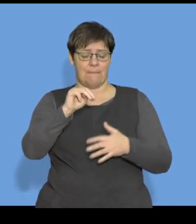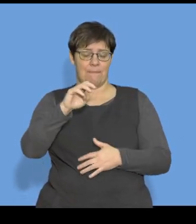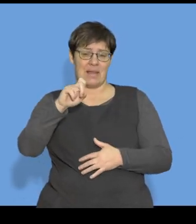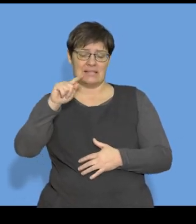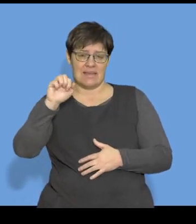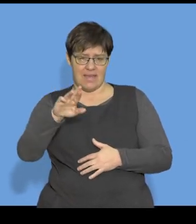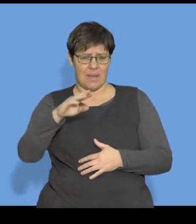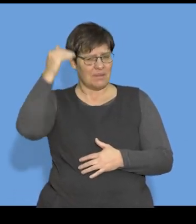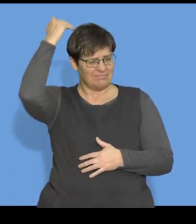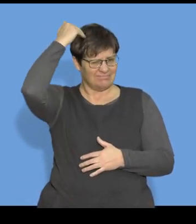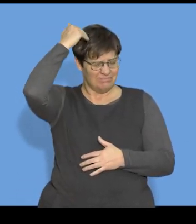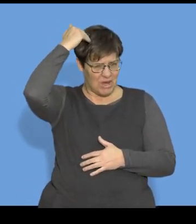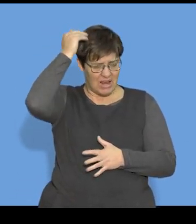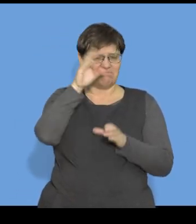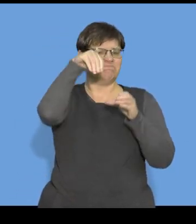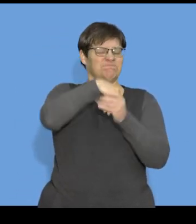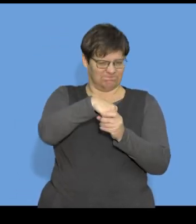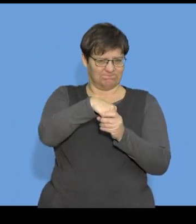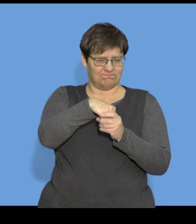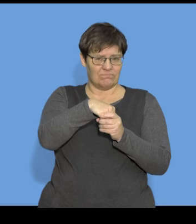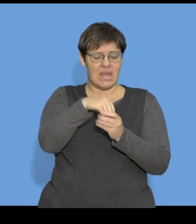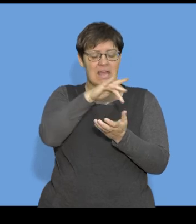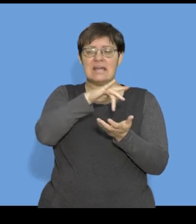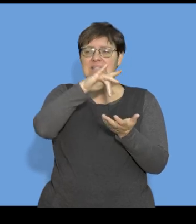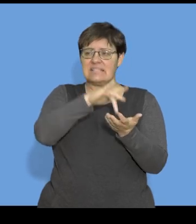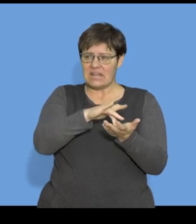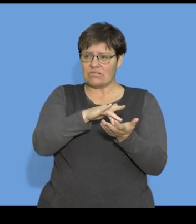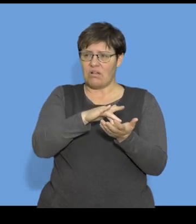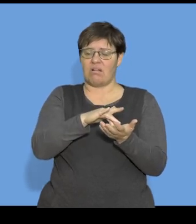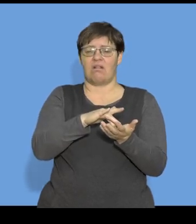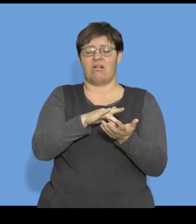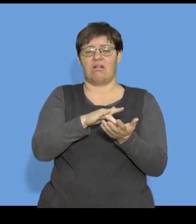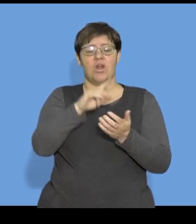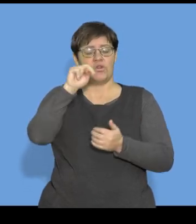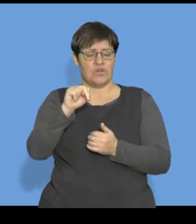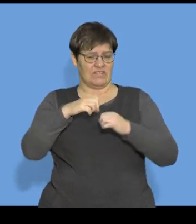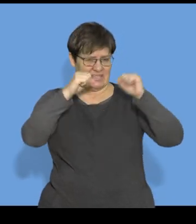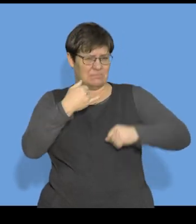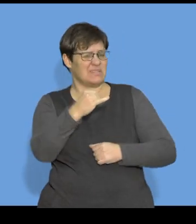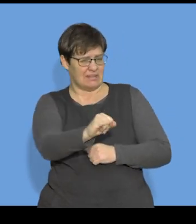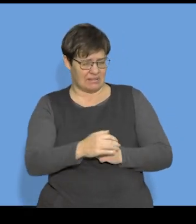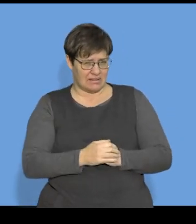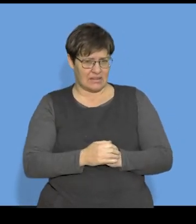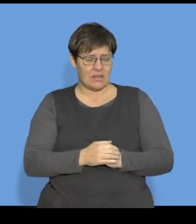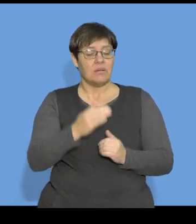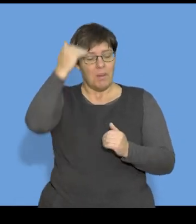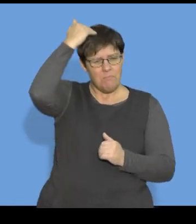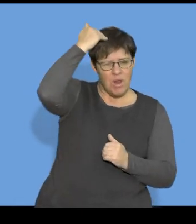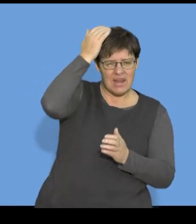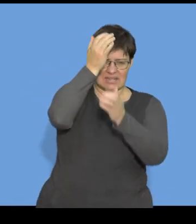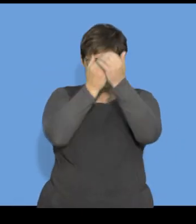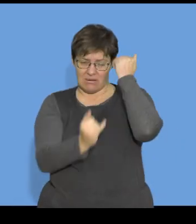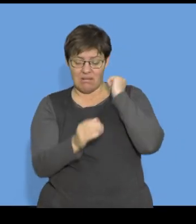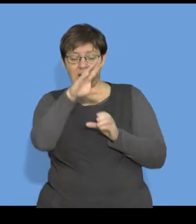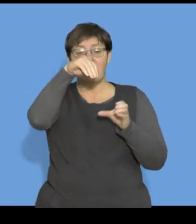part of the brain. We are still in the central nervous system. The part of the brain and the spinal cord that